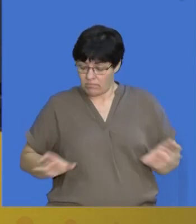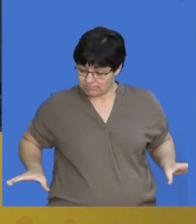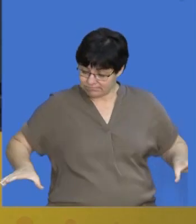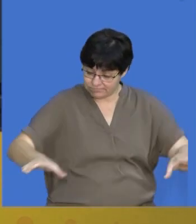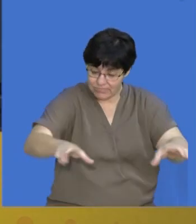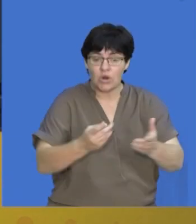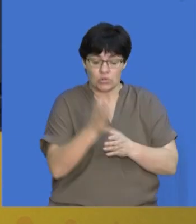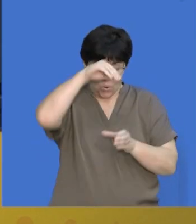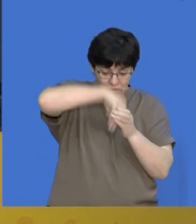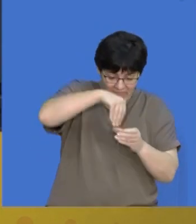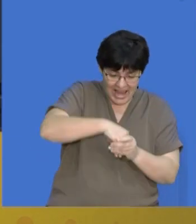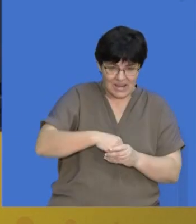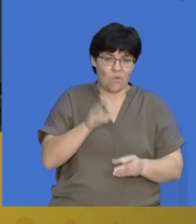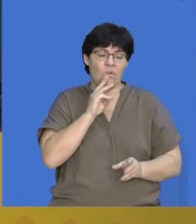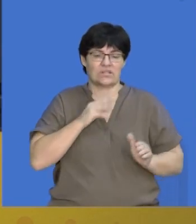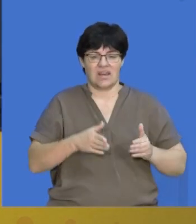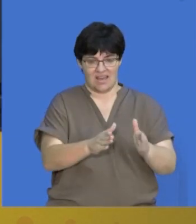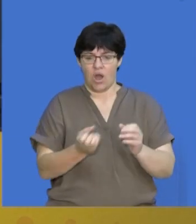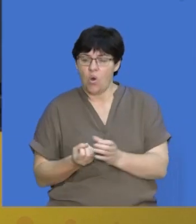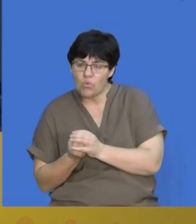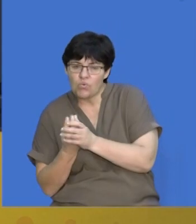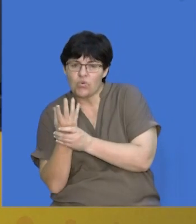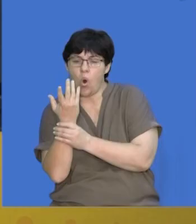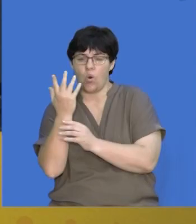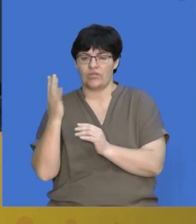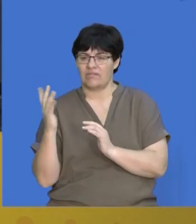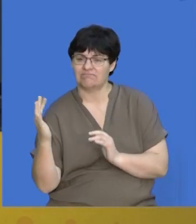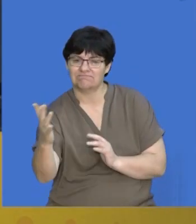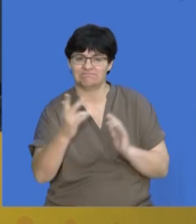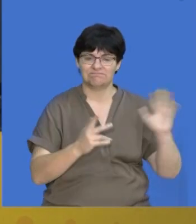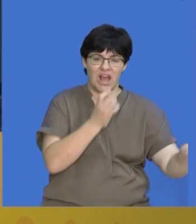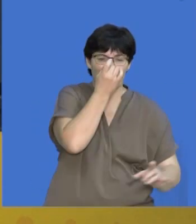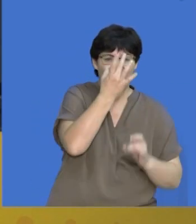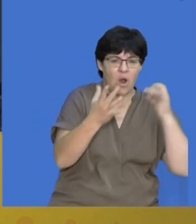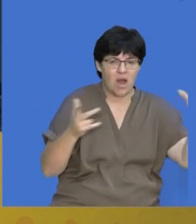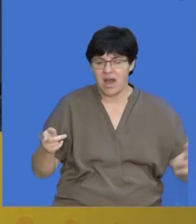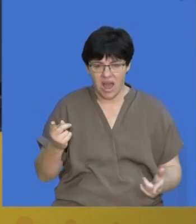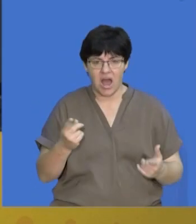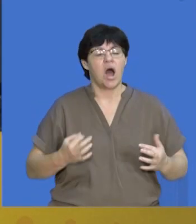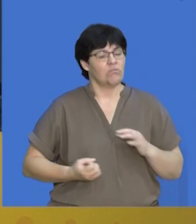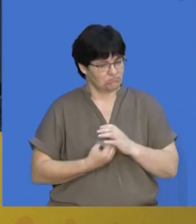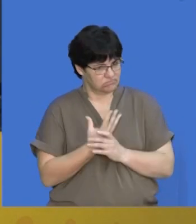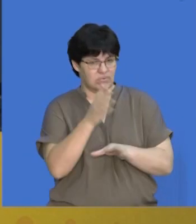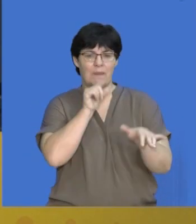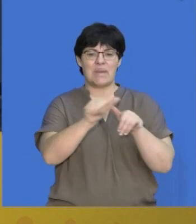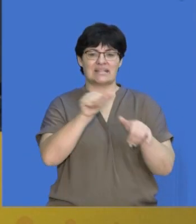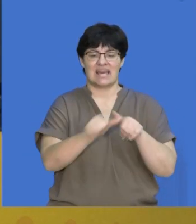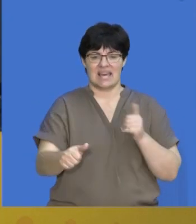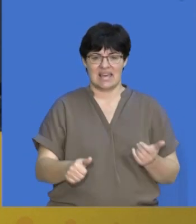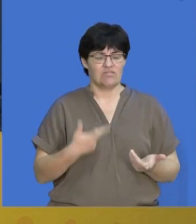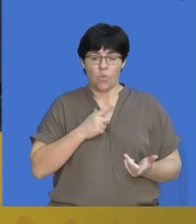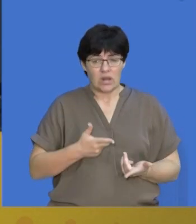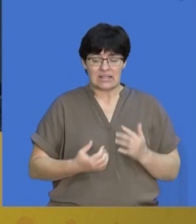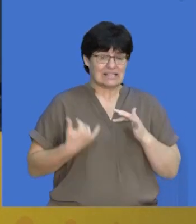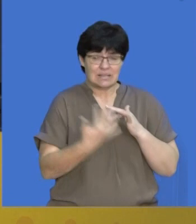The growth of the flora and fauna would be better. It's stimulating growth. If you don't want to use the word stimulate,